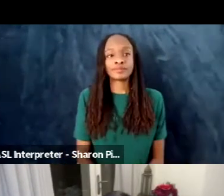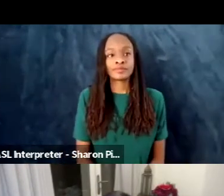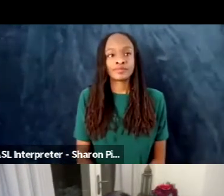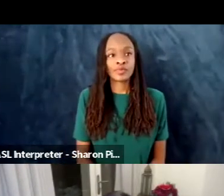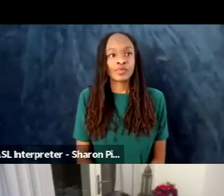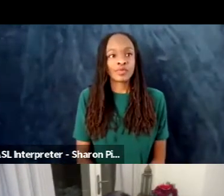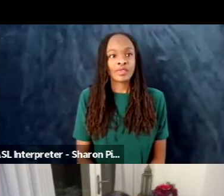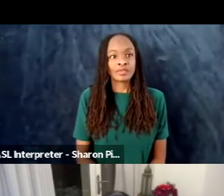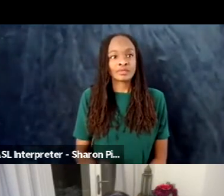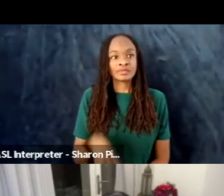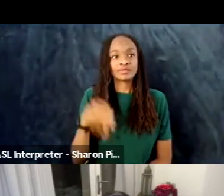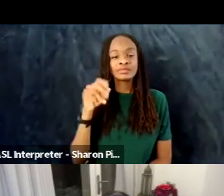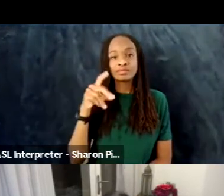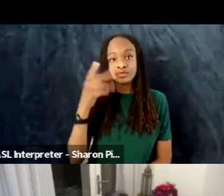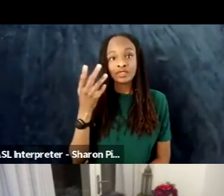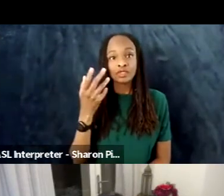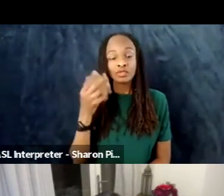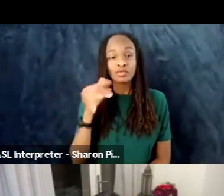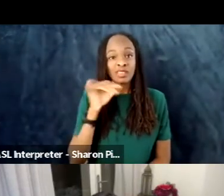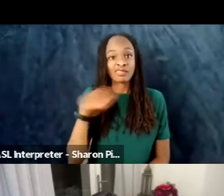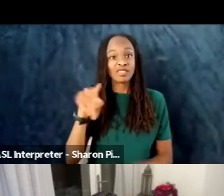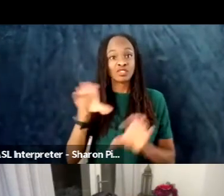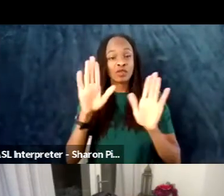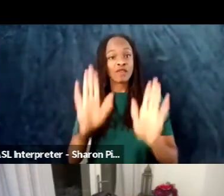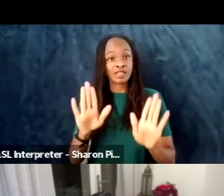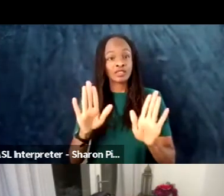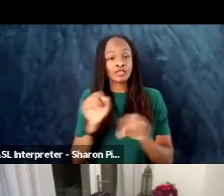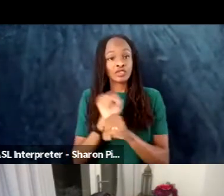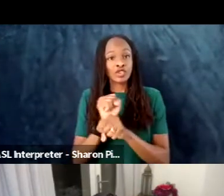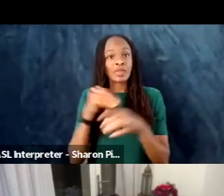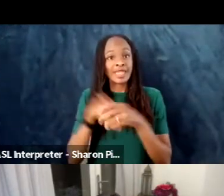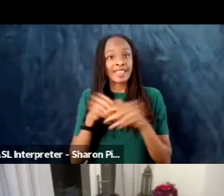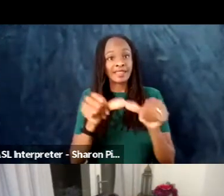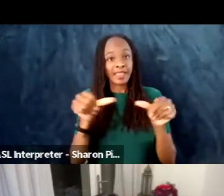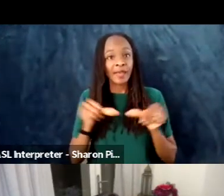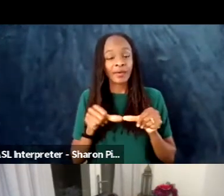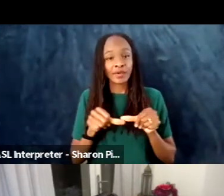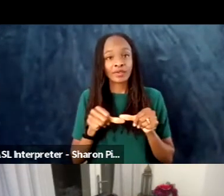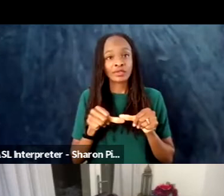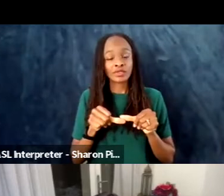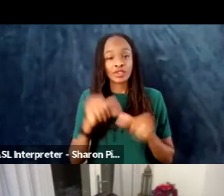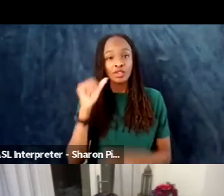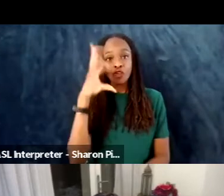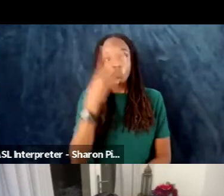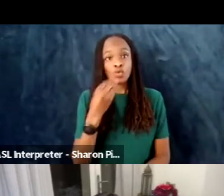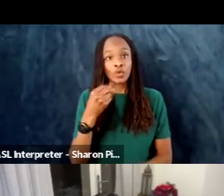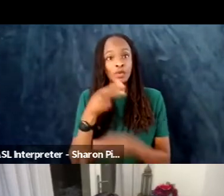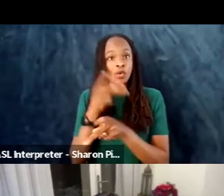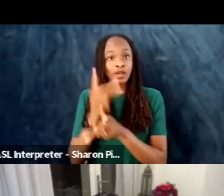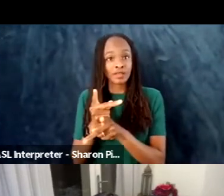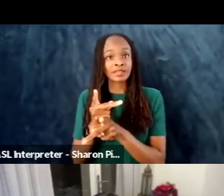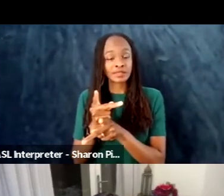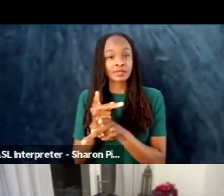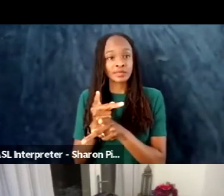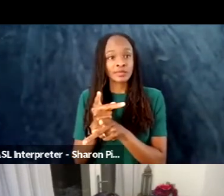Dove's doing such a fantastic job in the area of beauty products. Why can't